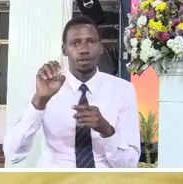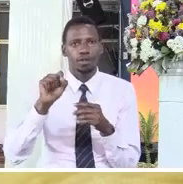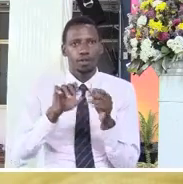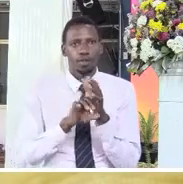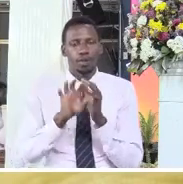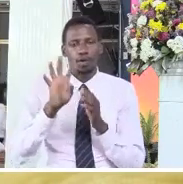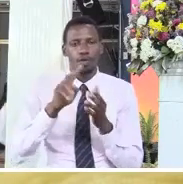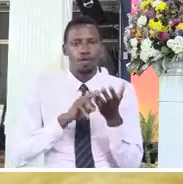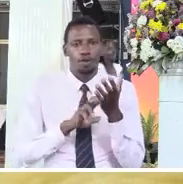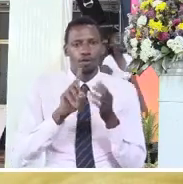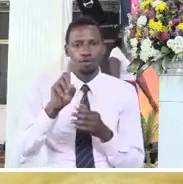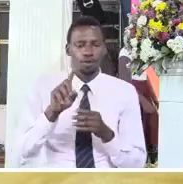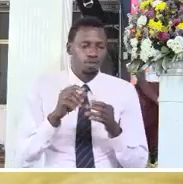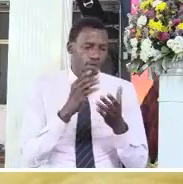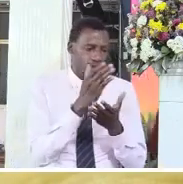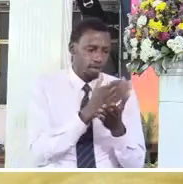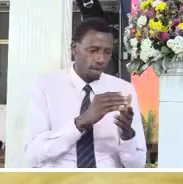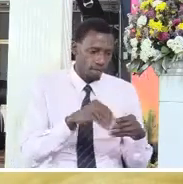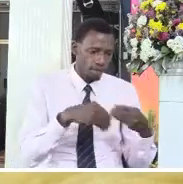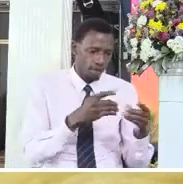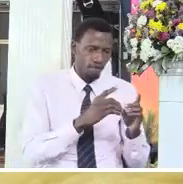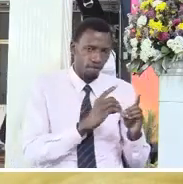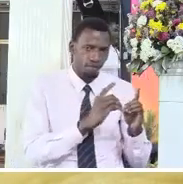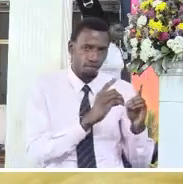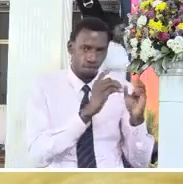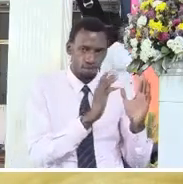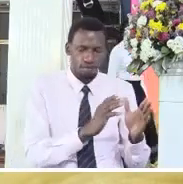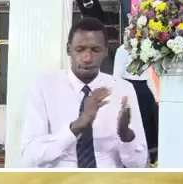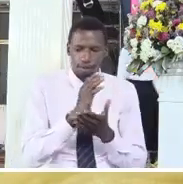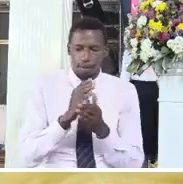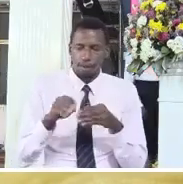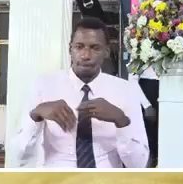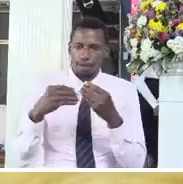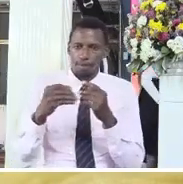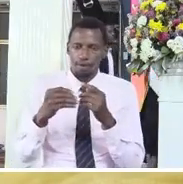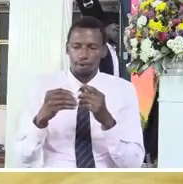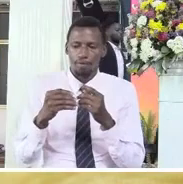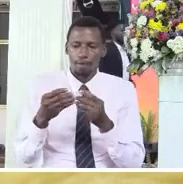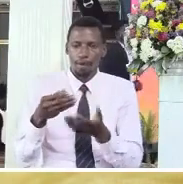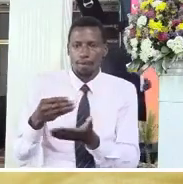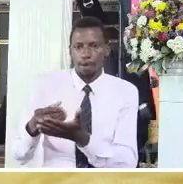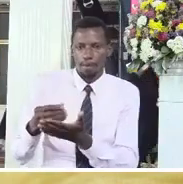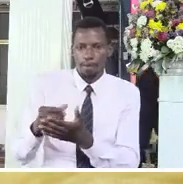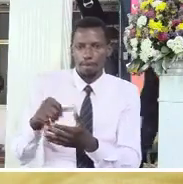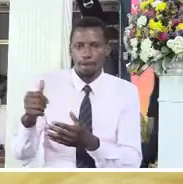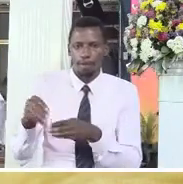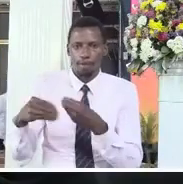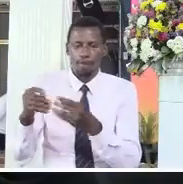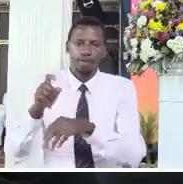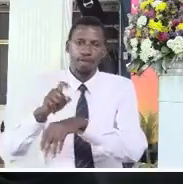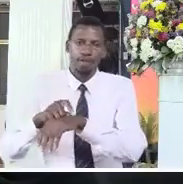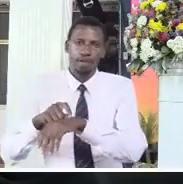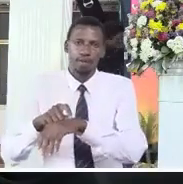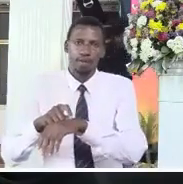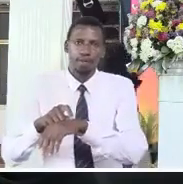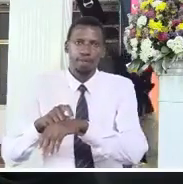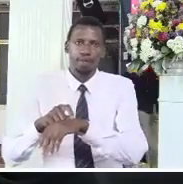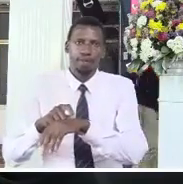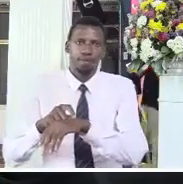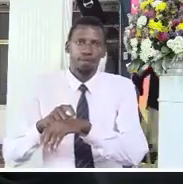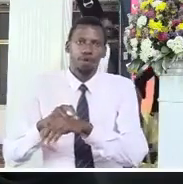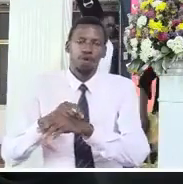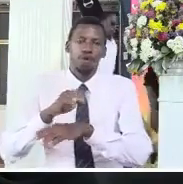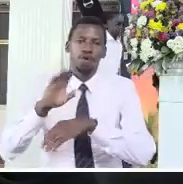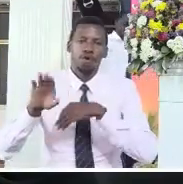apostles, some were given finances, some were given the talent, some were given the time, and that we may